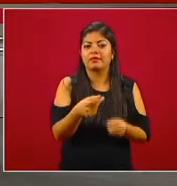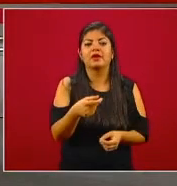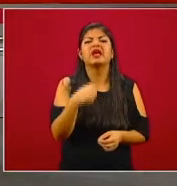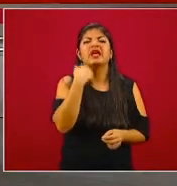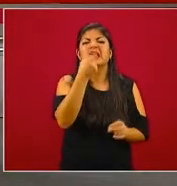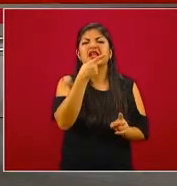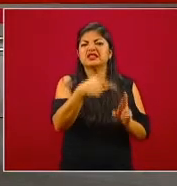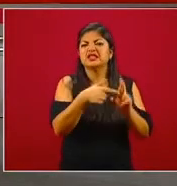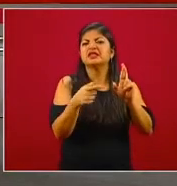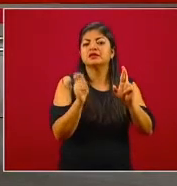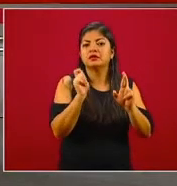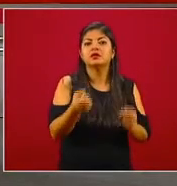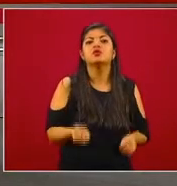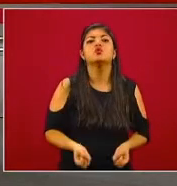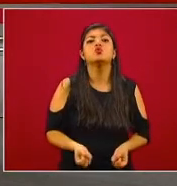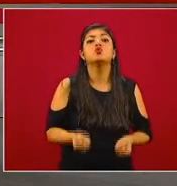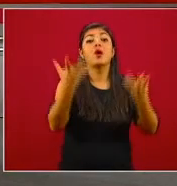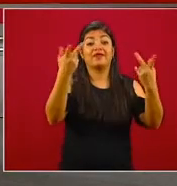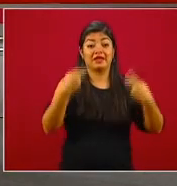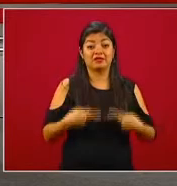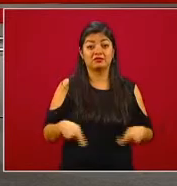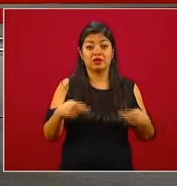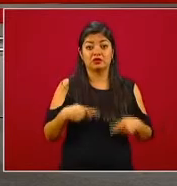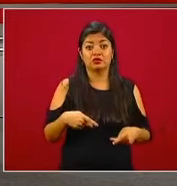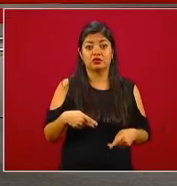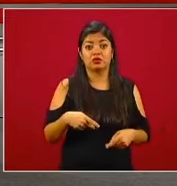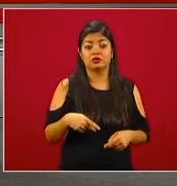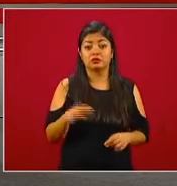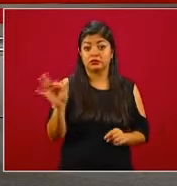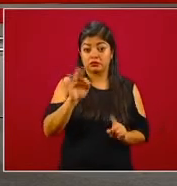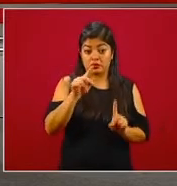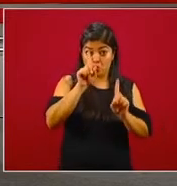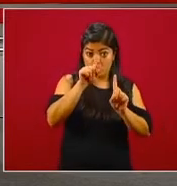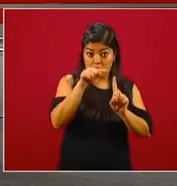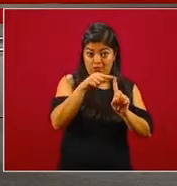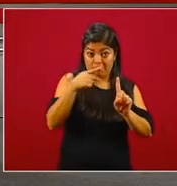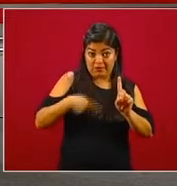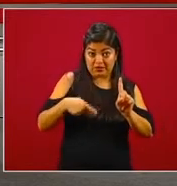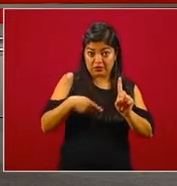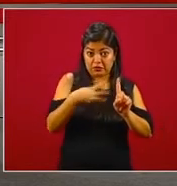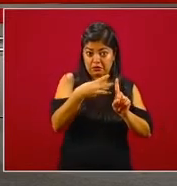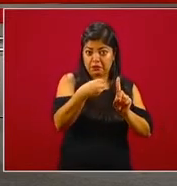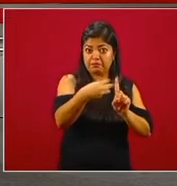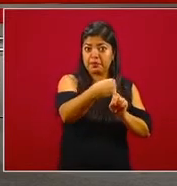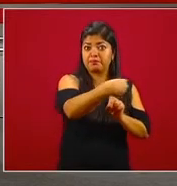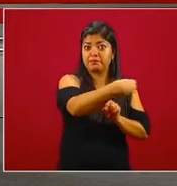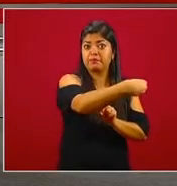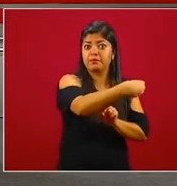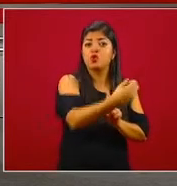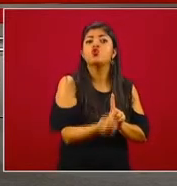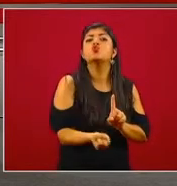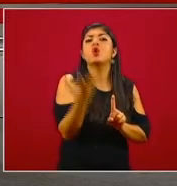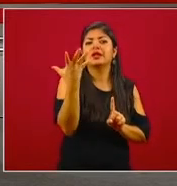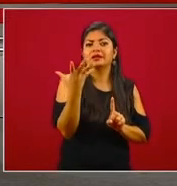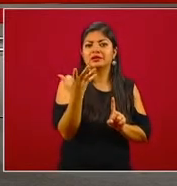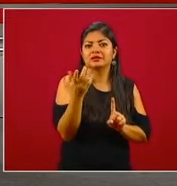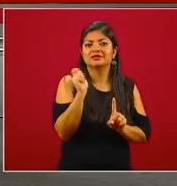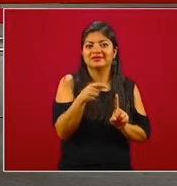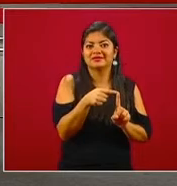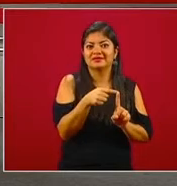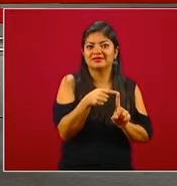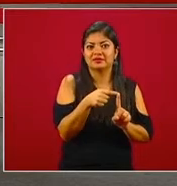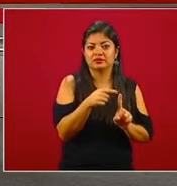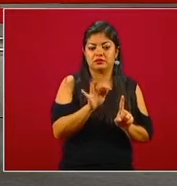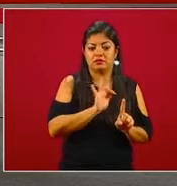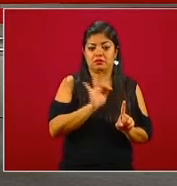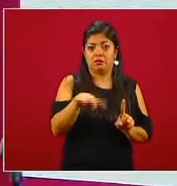the cuántas pandemic personas se van reproduction. a What that contagiar means a partir de una persona enferma is durante el how periodo que many esa persona people will enferma sea be